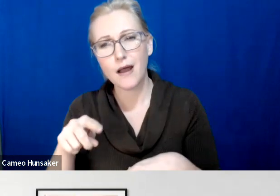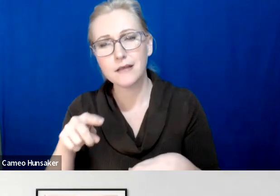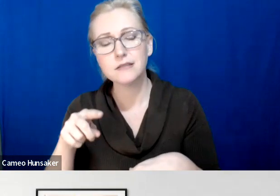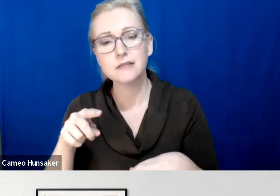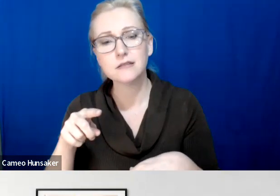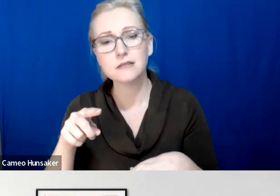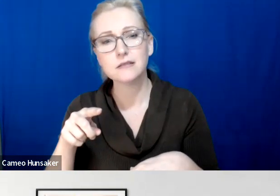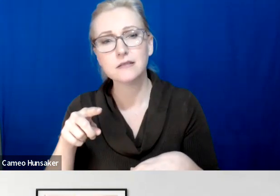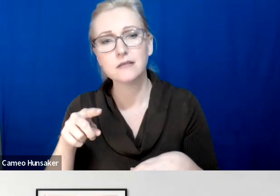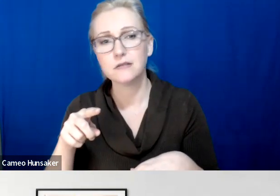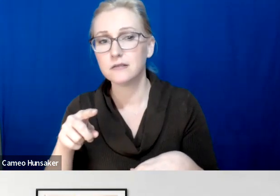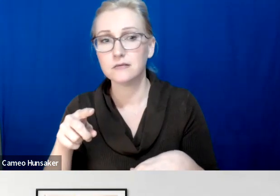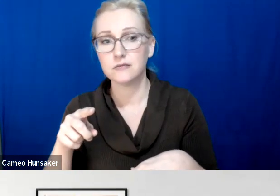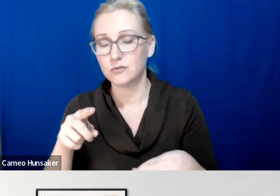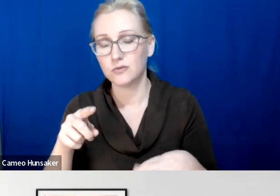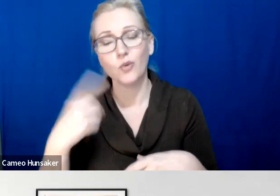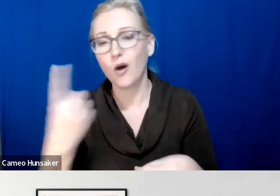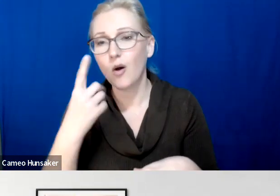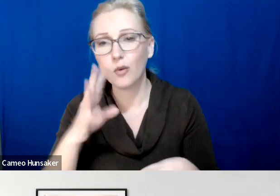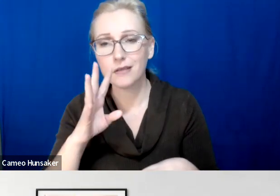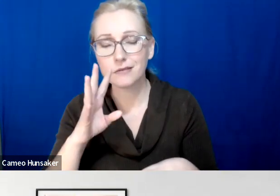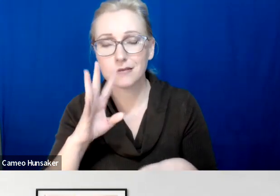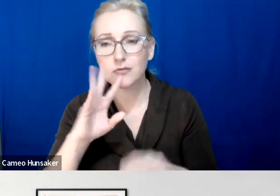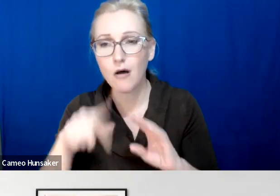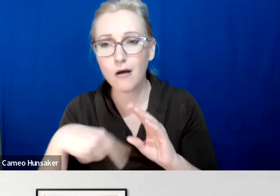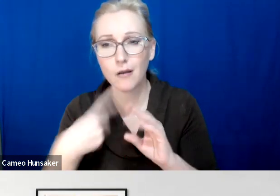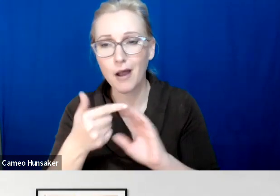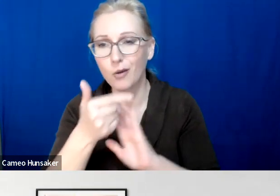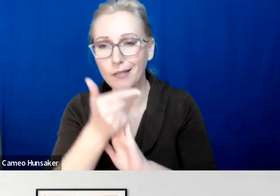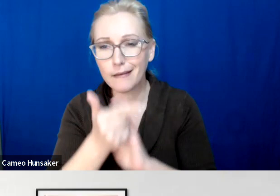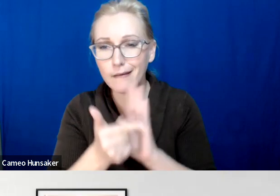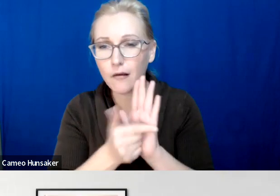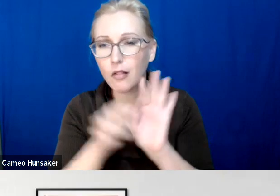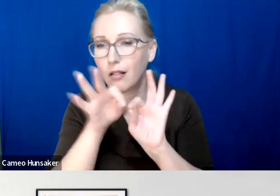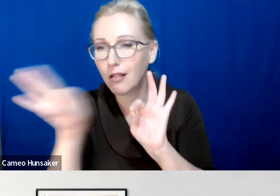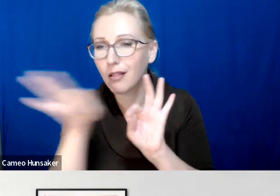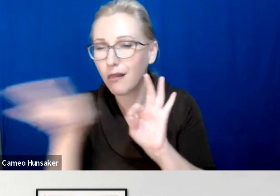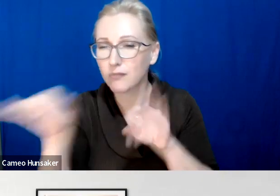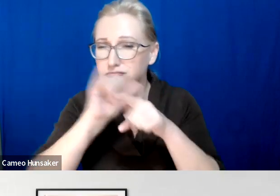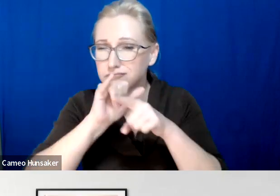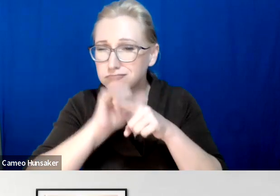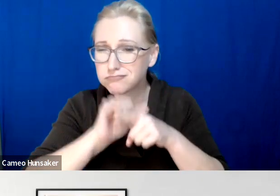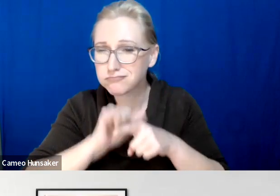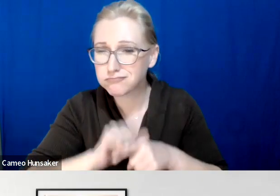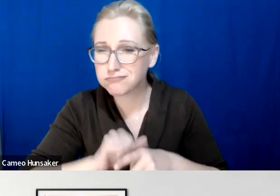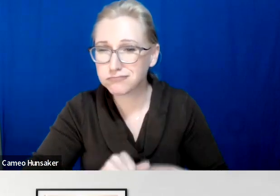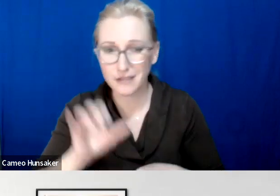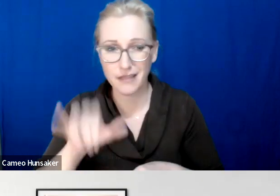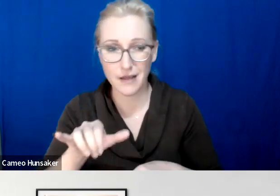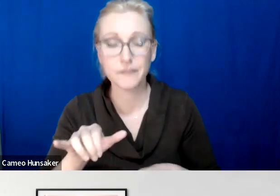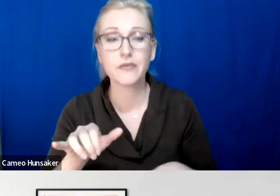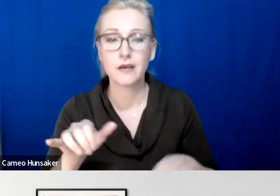bit about how we talk about legalese, and we know, being in this legal world and this, you know, advocate, there is